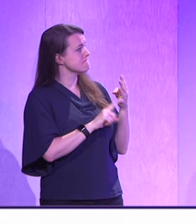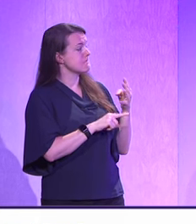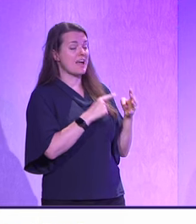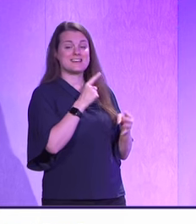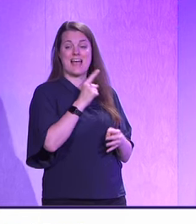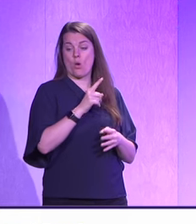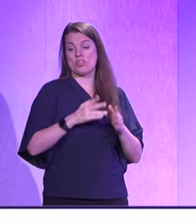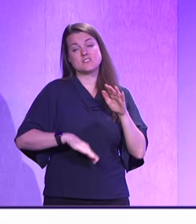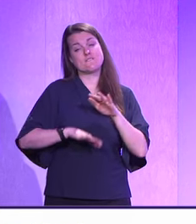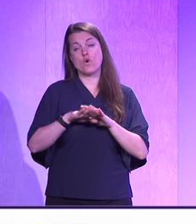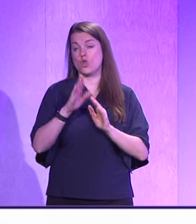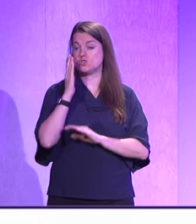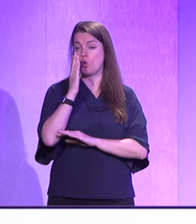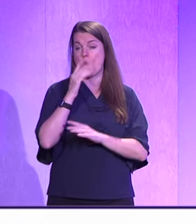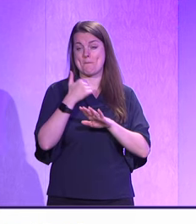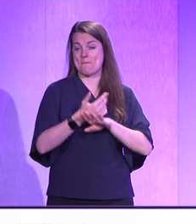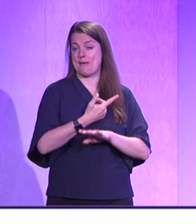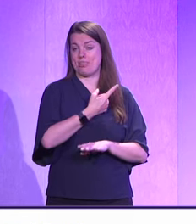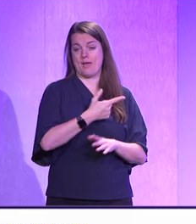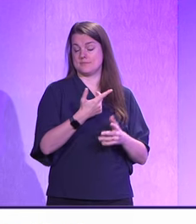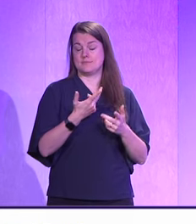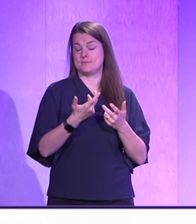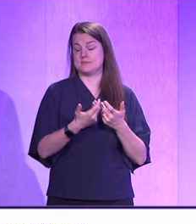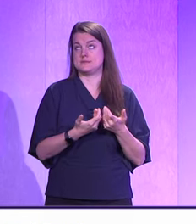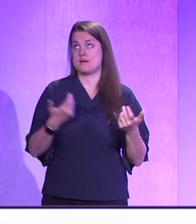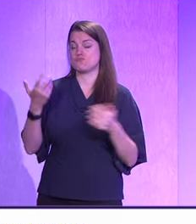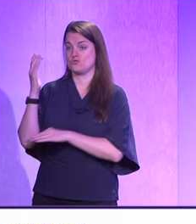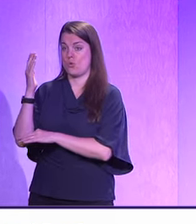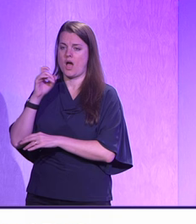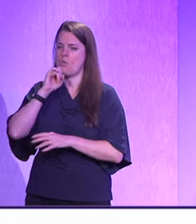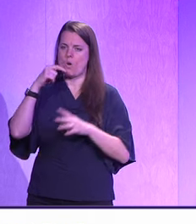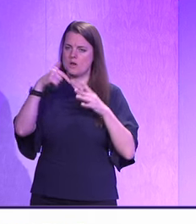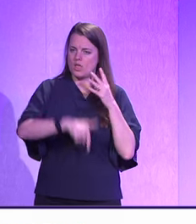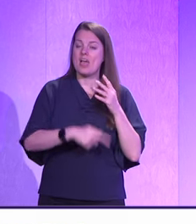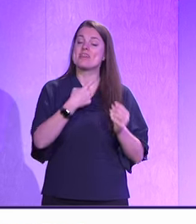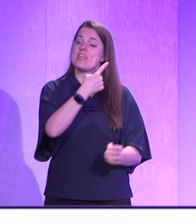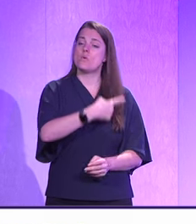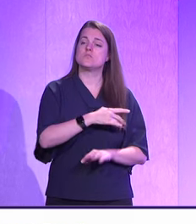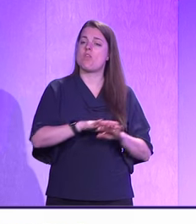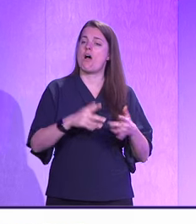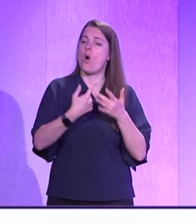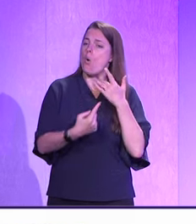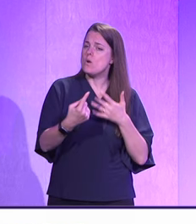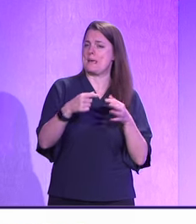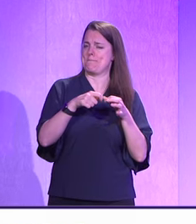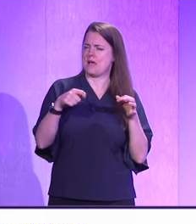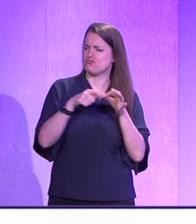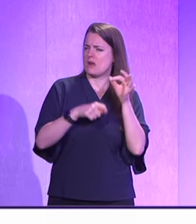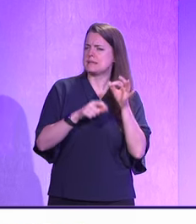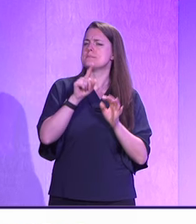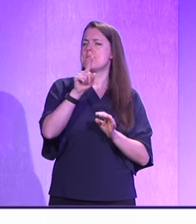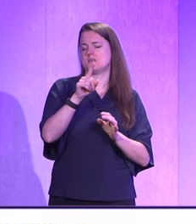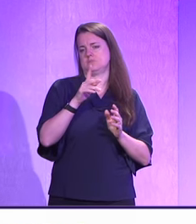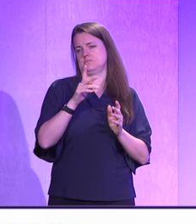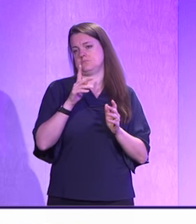talk in itself. Like, I'm not going to go into the meaning of this and the nuance around this. These are not the only metrics you need, and so on and so on. But two of